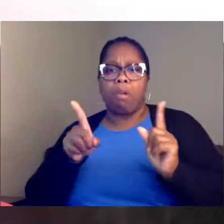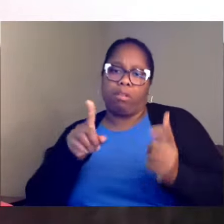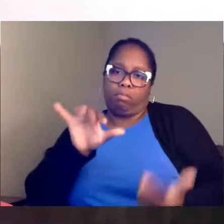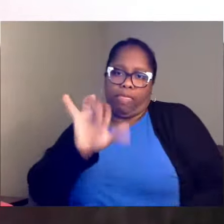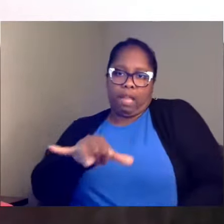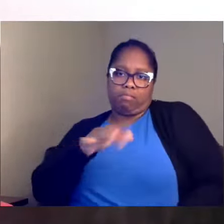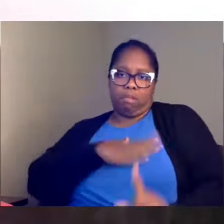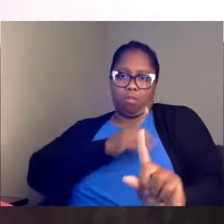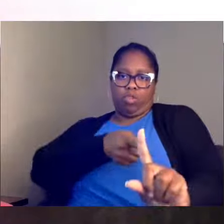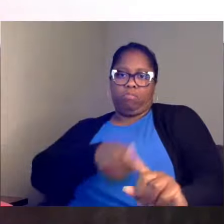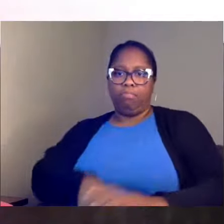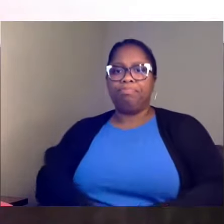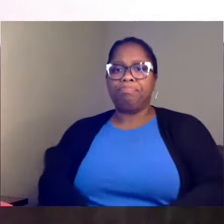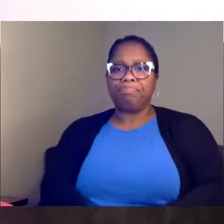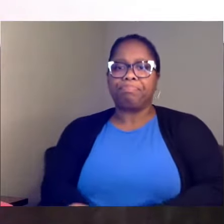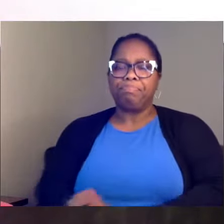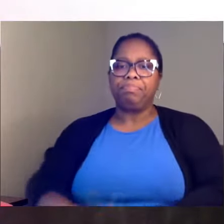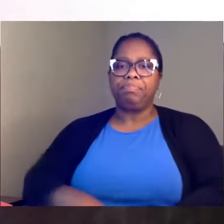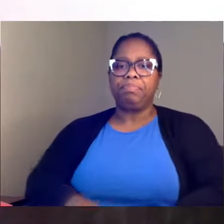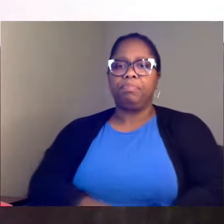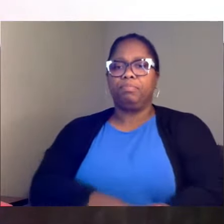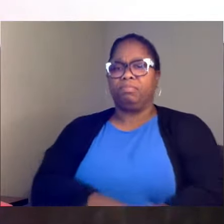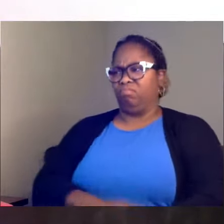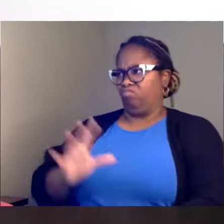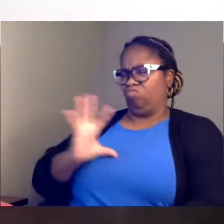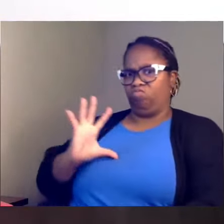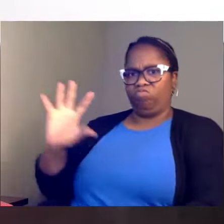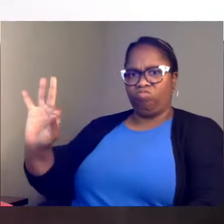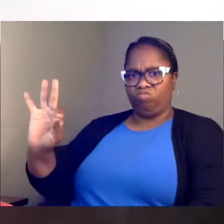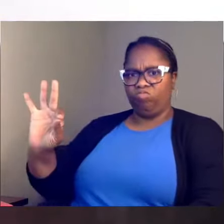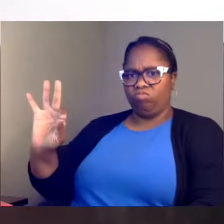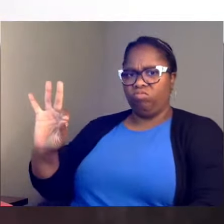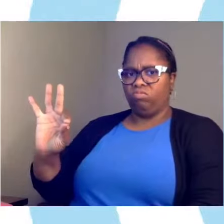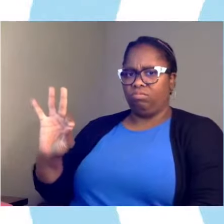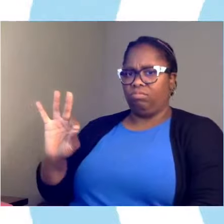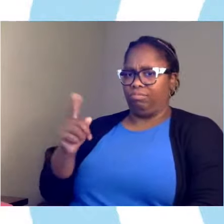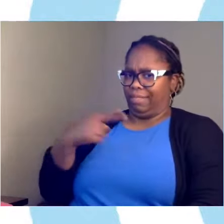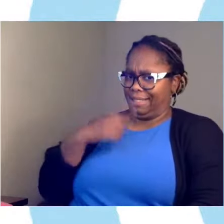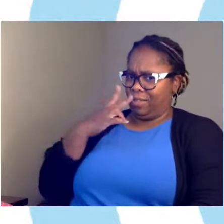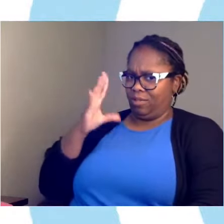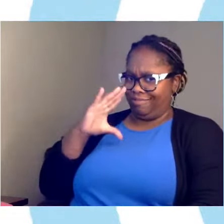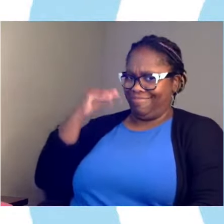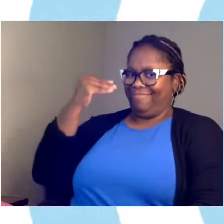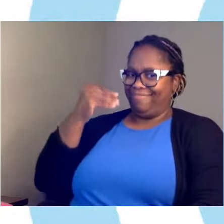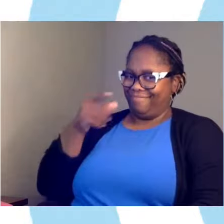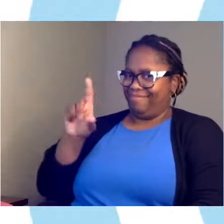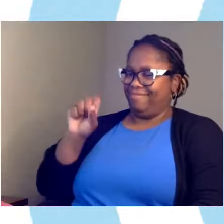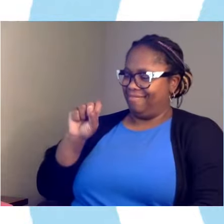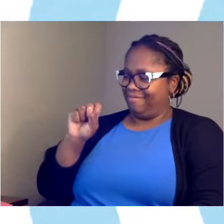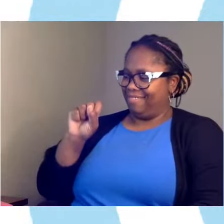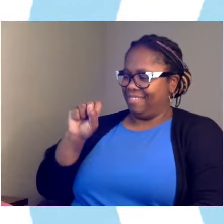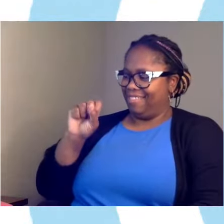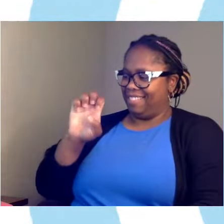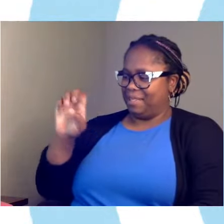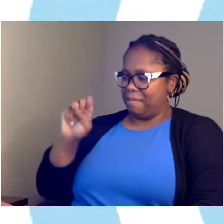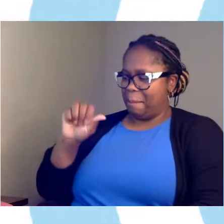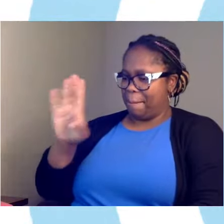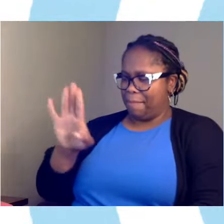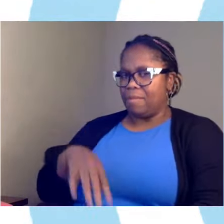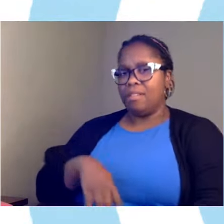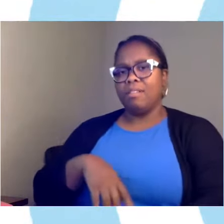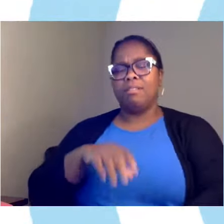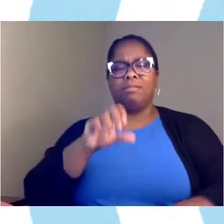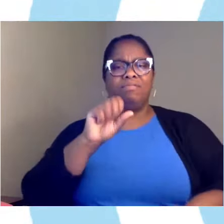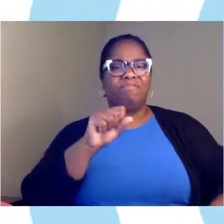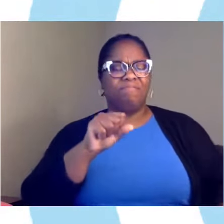viewpoint. That's great. Seema, I see you smiling. What do you Oh, think I about mean, it's the narratives that have?